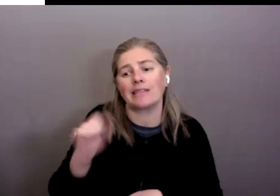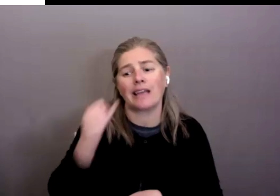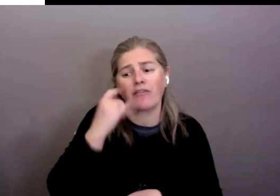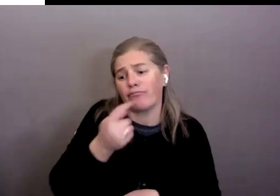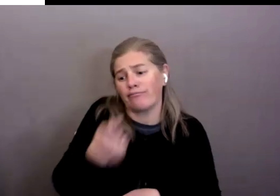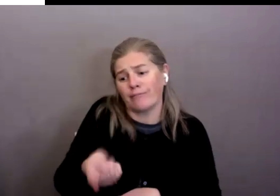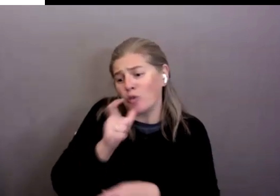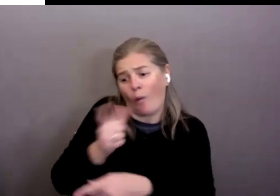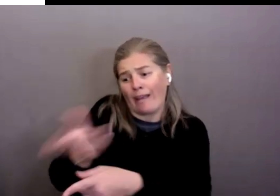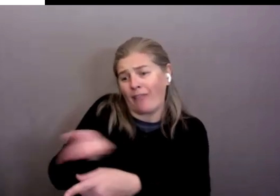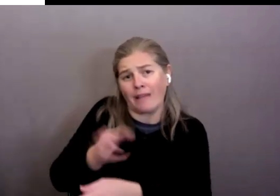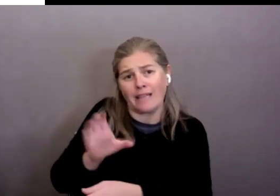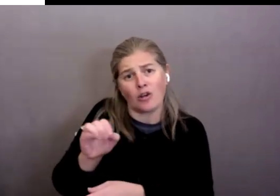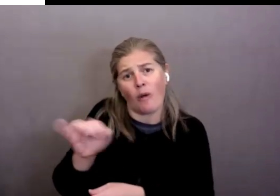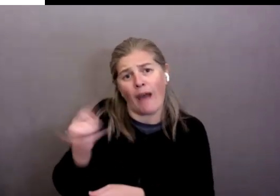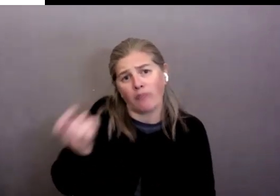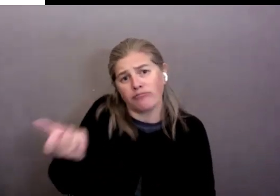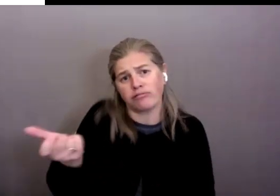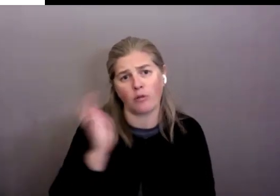monitoring.